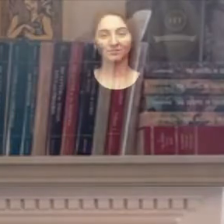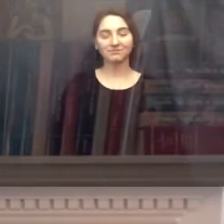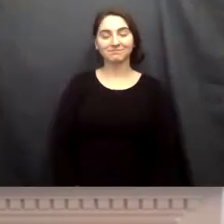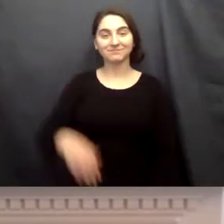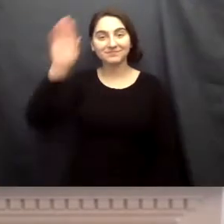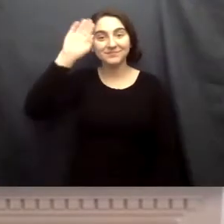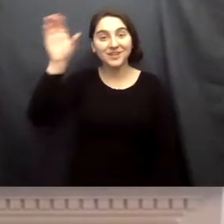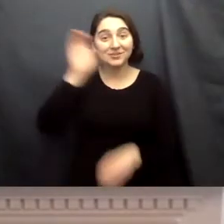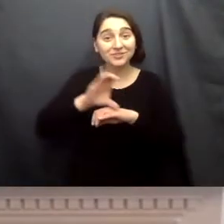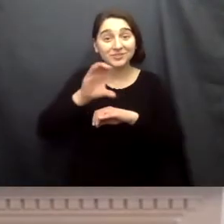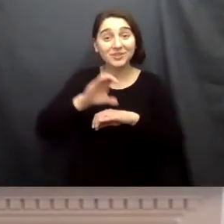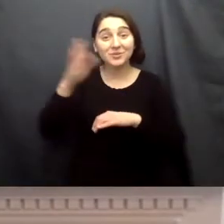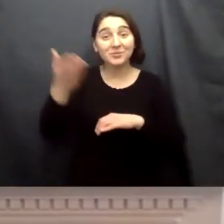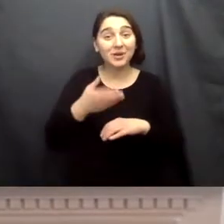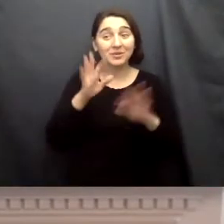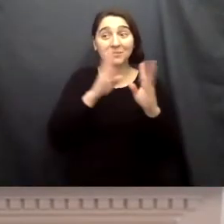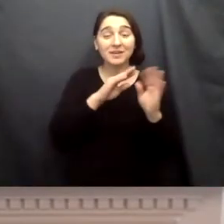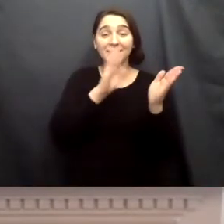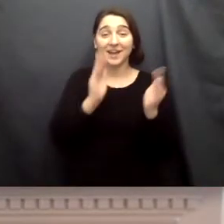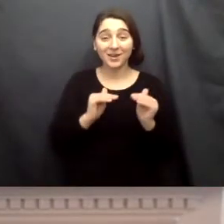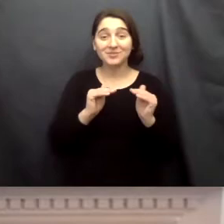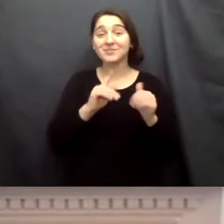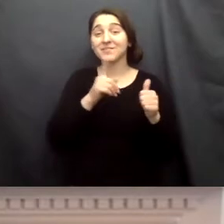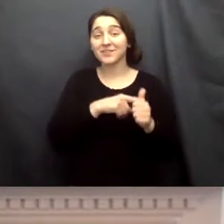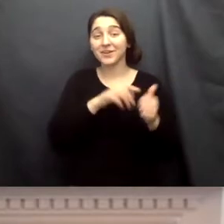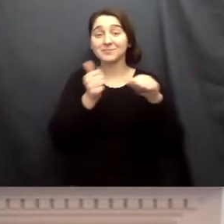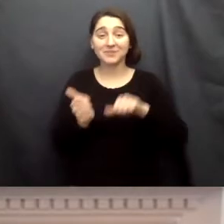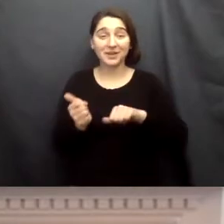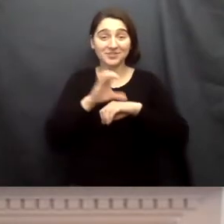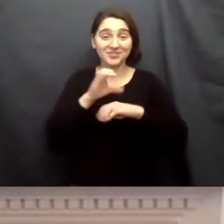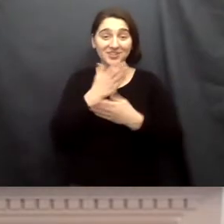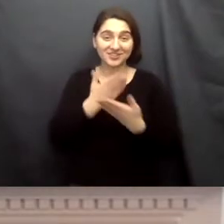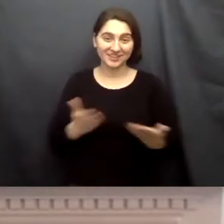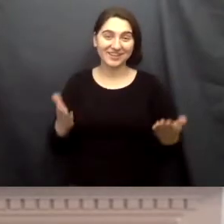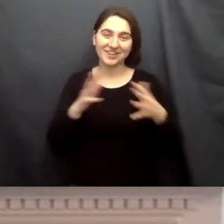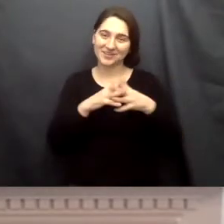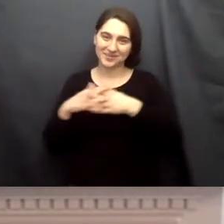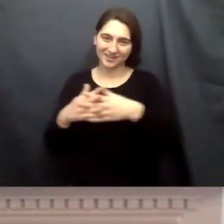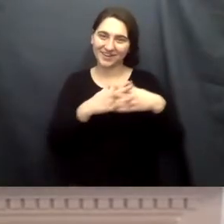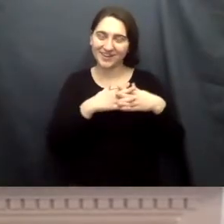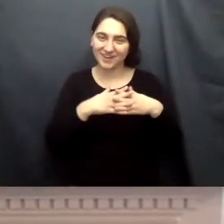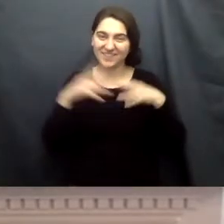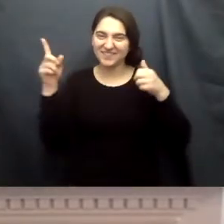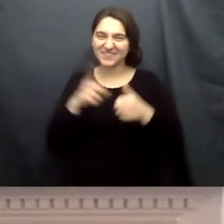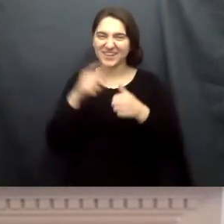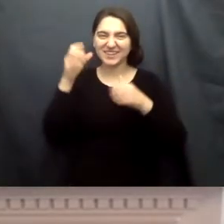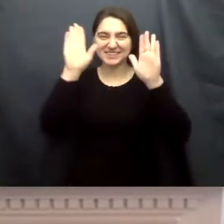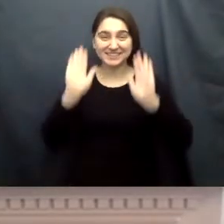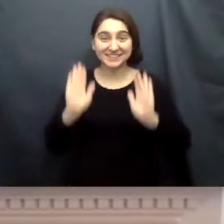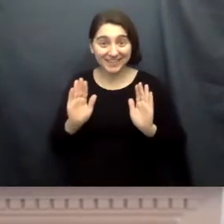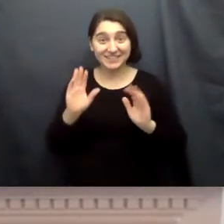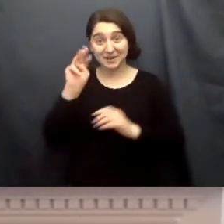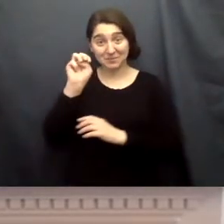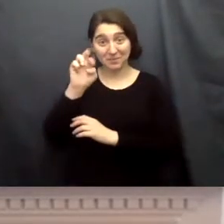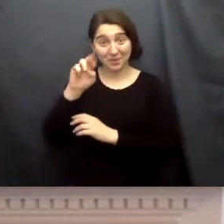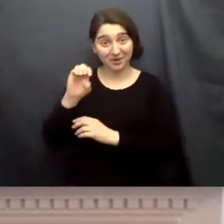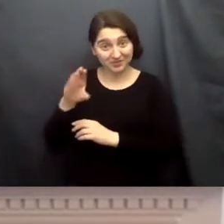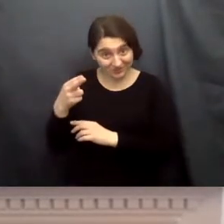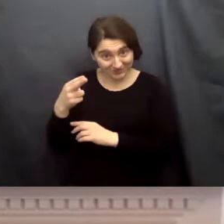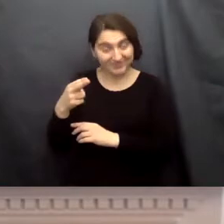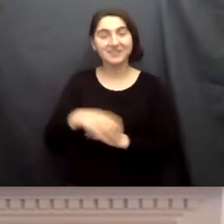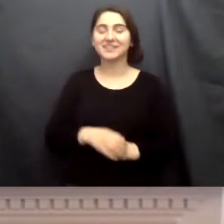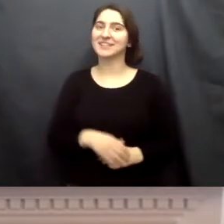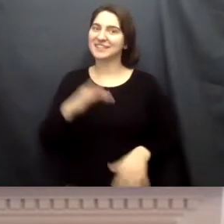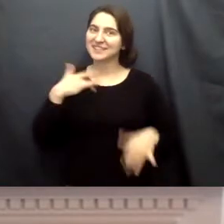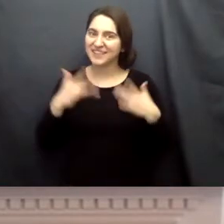Greetings, church, and welcome to the meeting house of the First Baptist Church in America on this first Sunday in March.